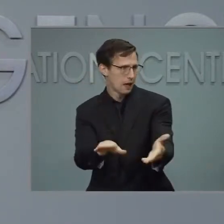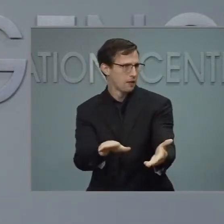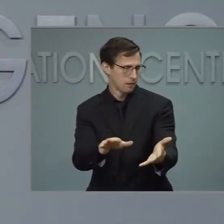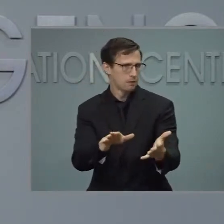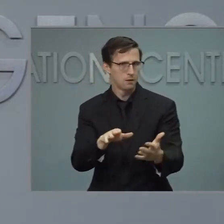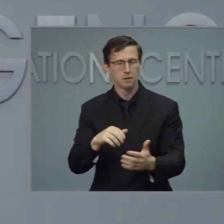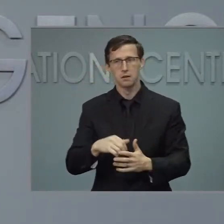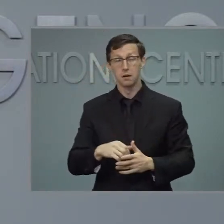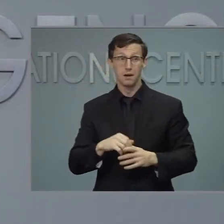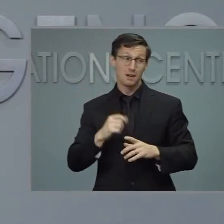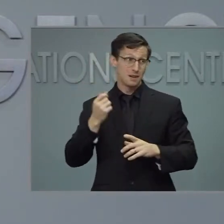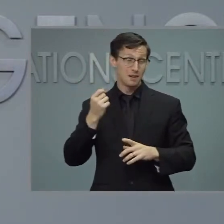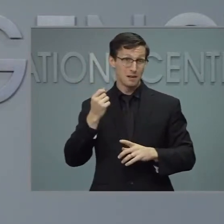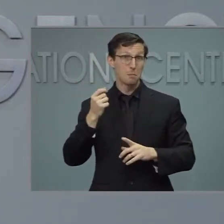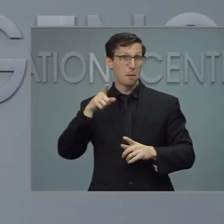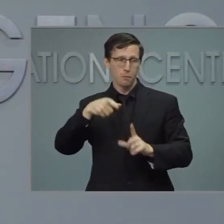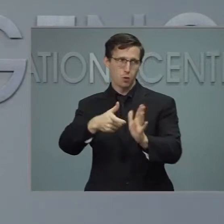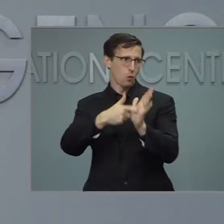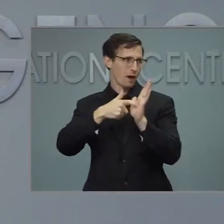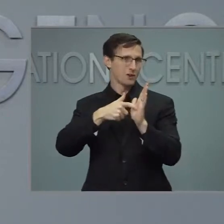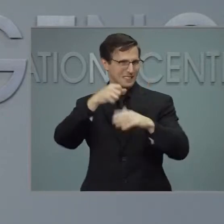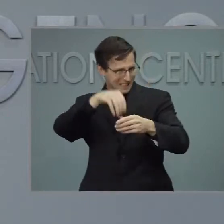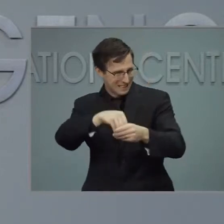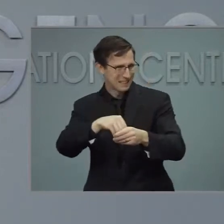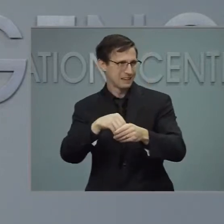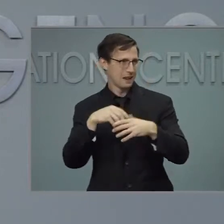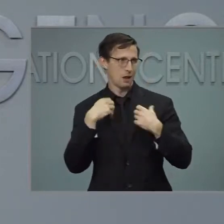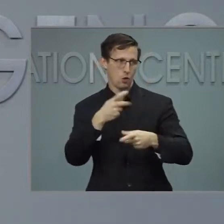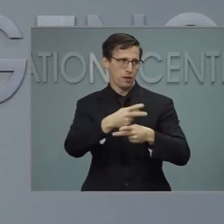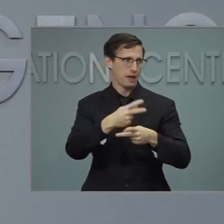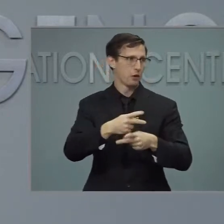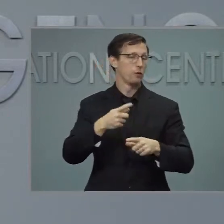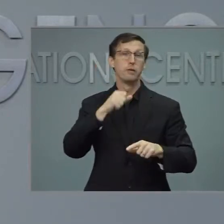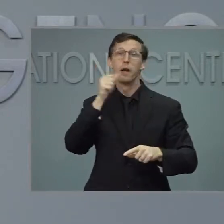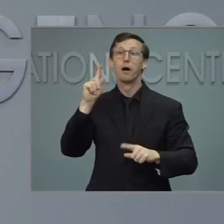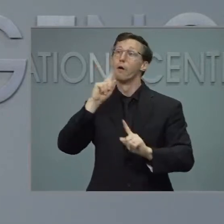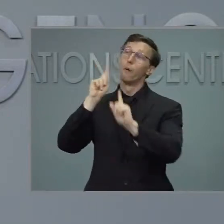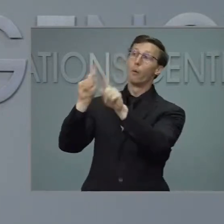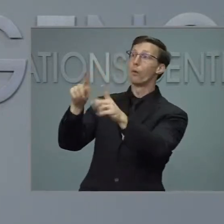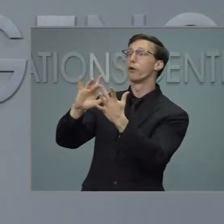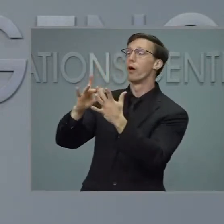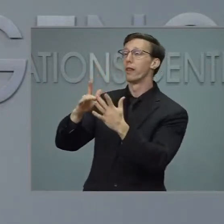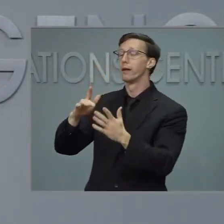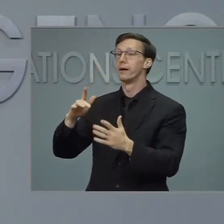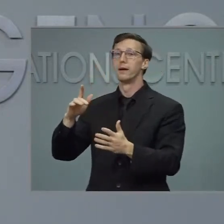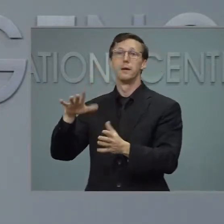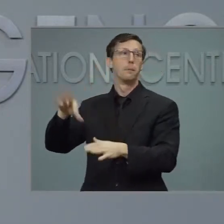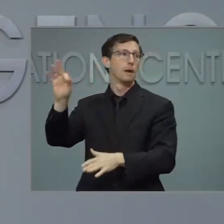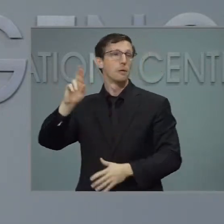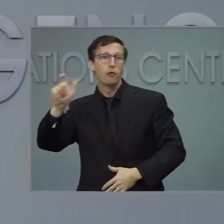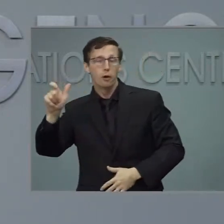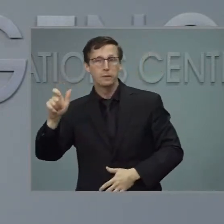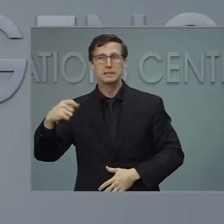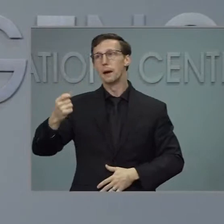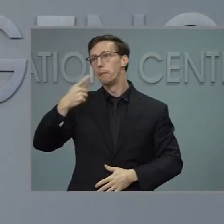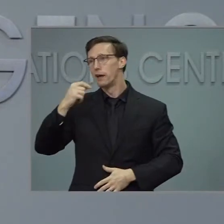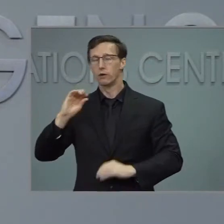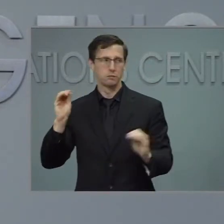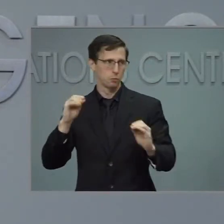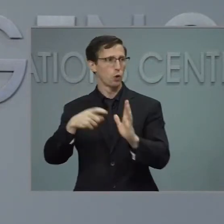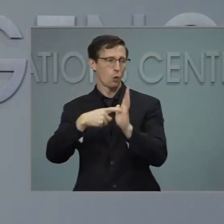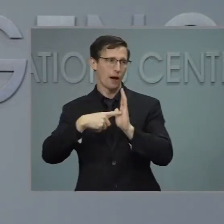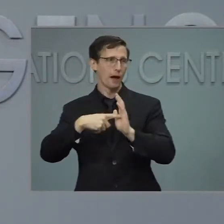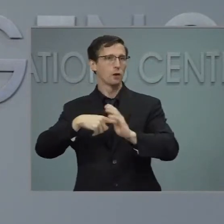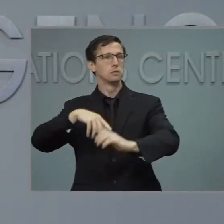needs to be administered in a healthcare setting. So it's not a pill. It's not something you can order and pick up at a pharmacy. So we want to make sure folks